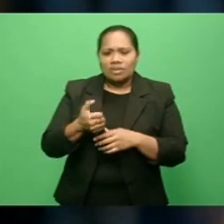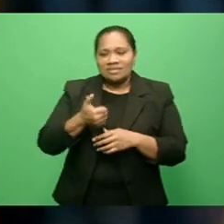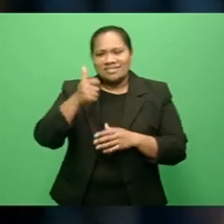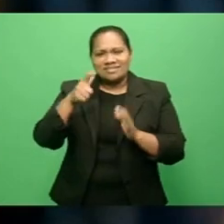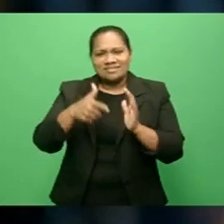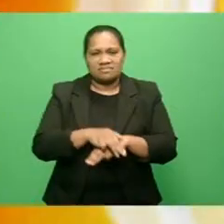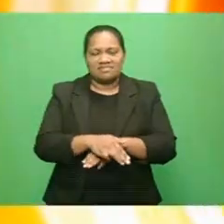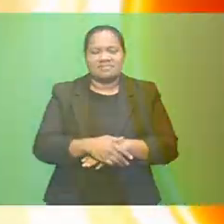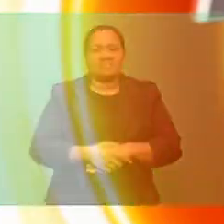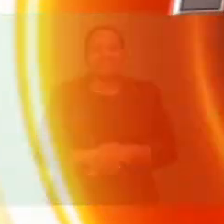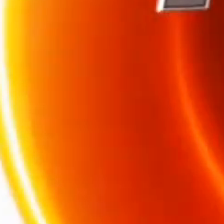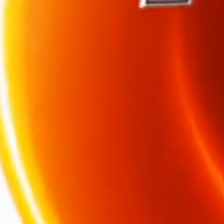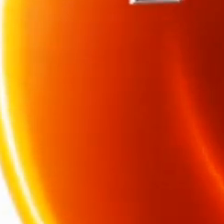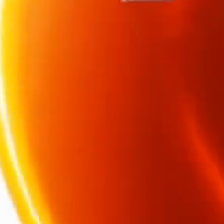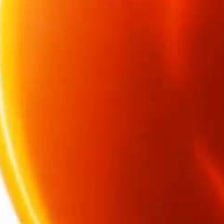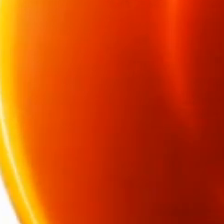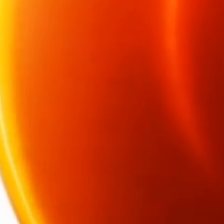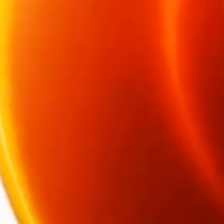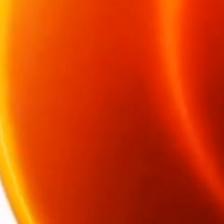of the Year.